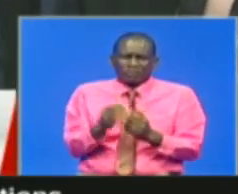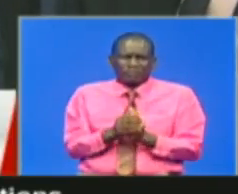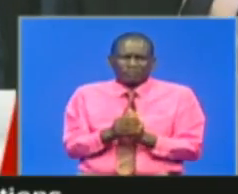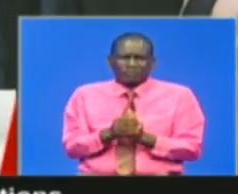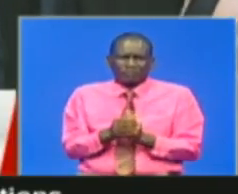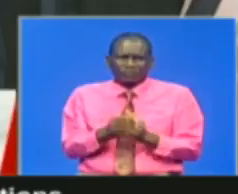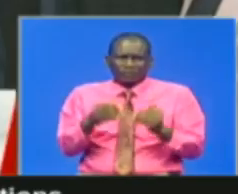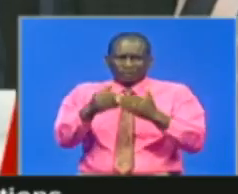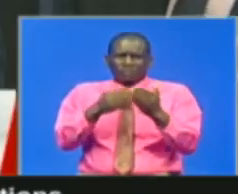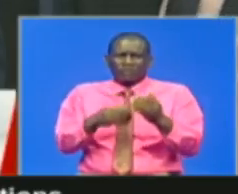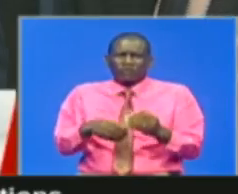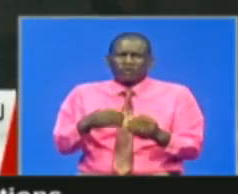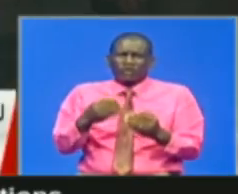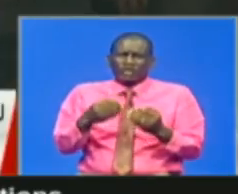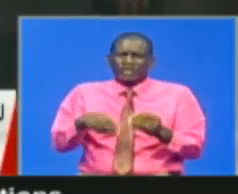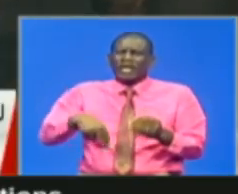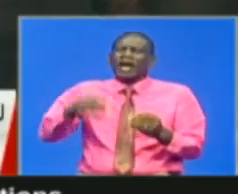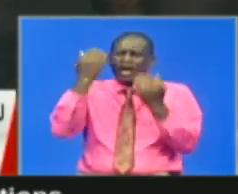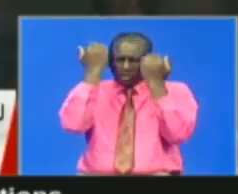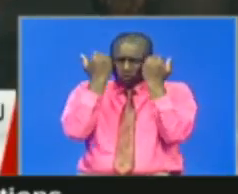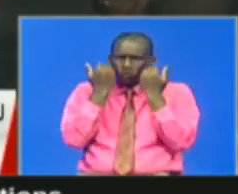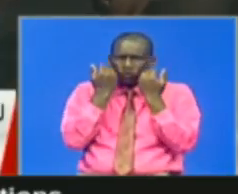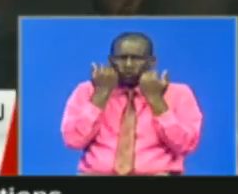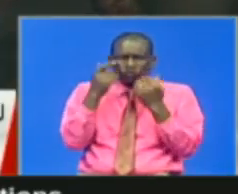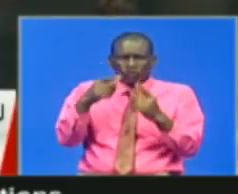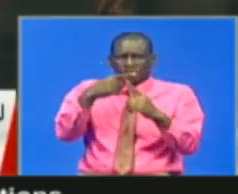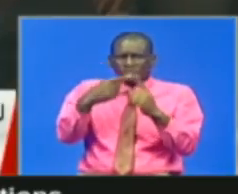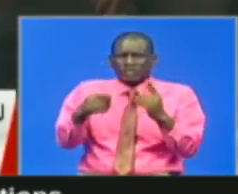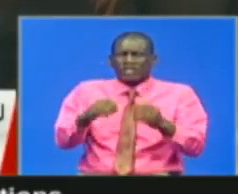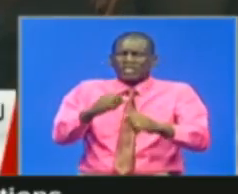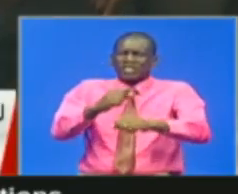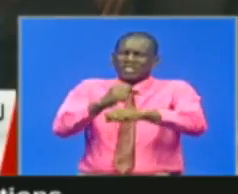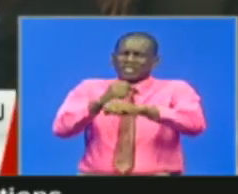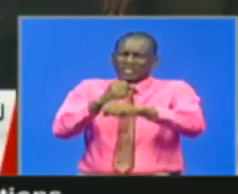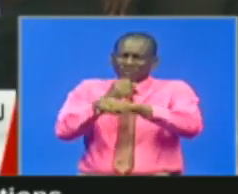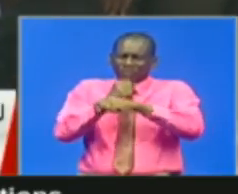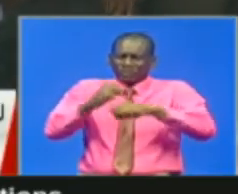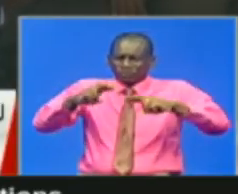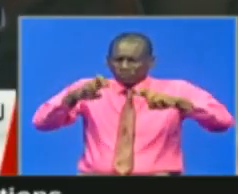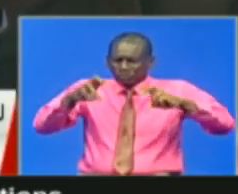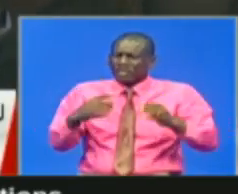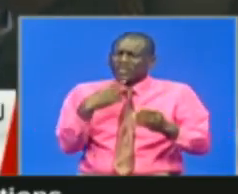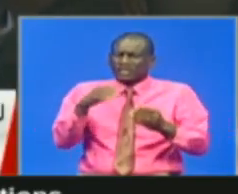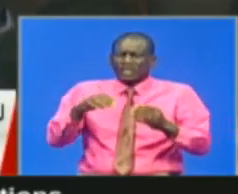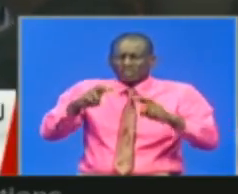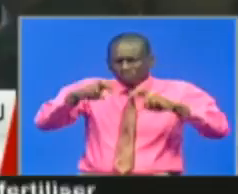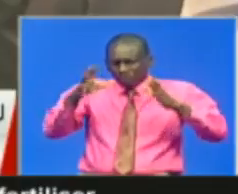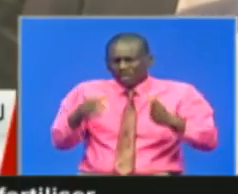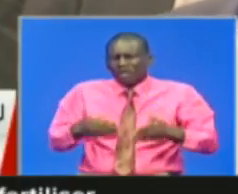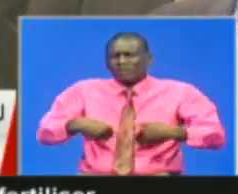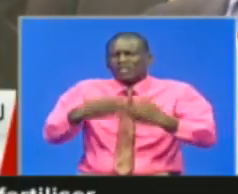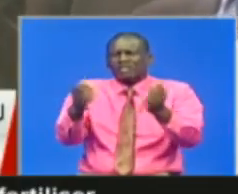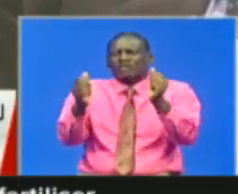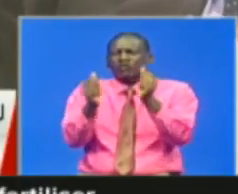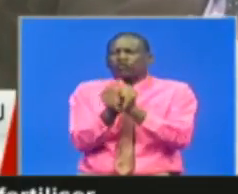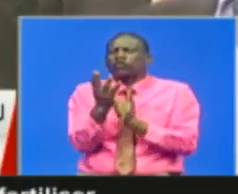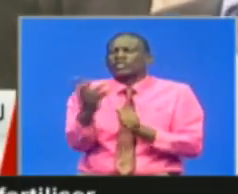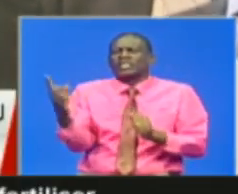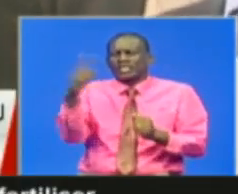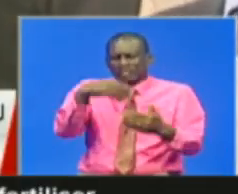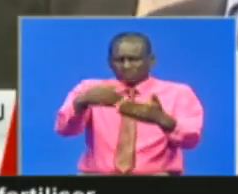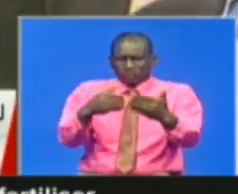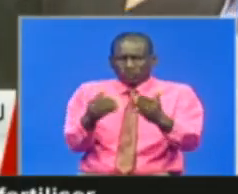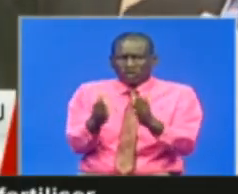come before the High Court for the offense of murder. The defense, however, insisted that the prosecution had been given 14 days prior and all